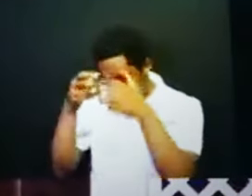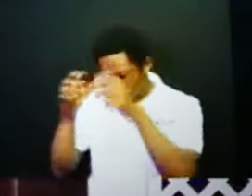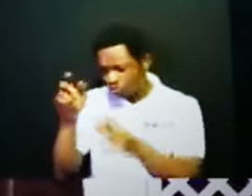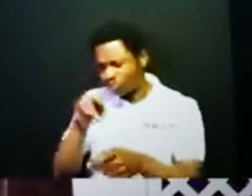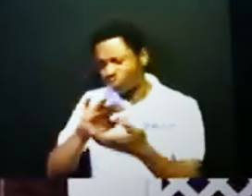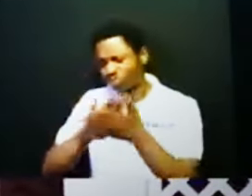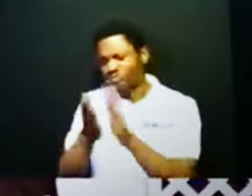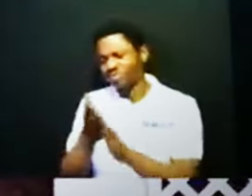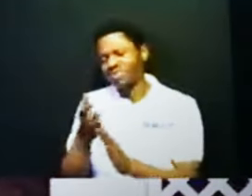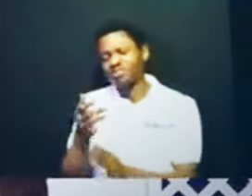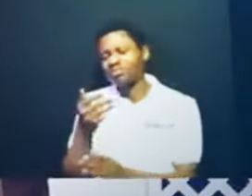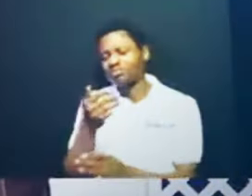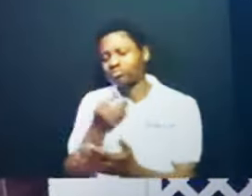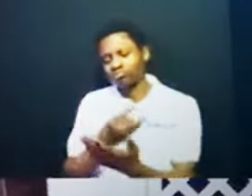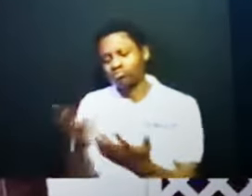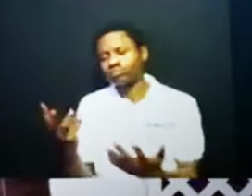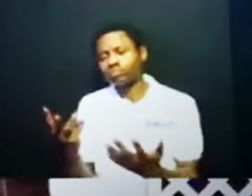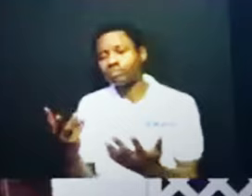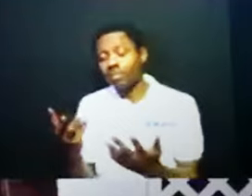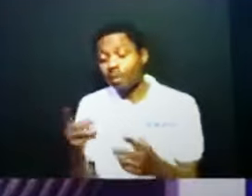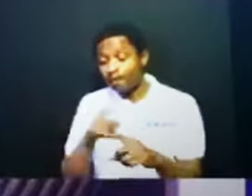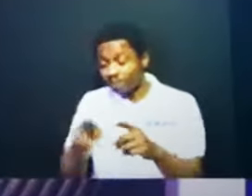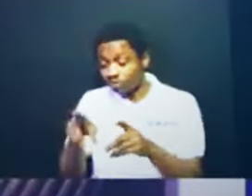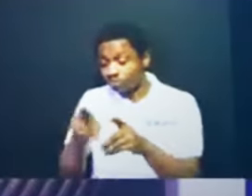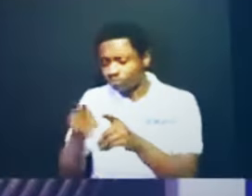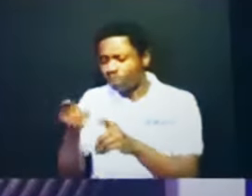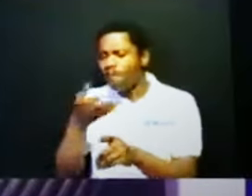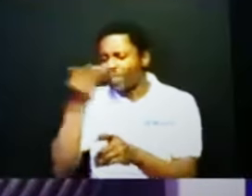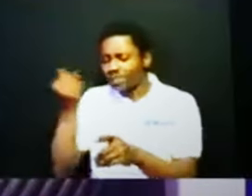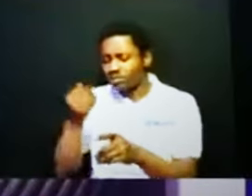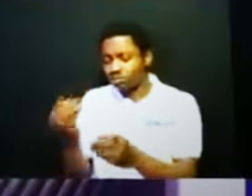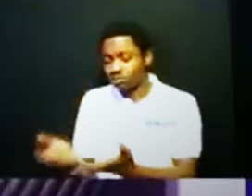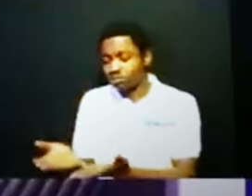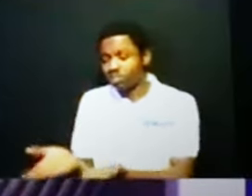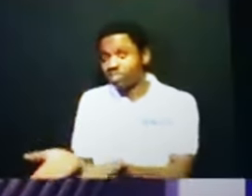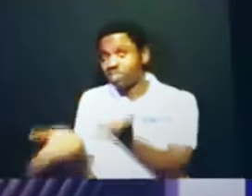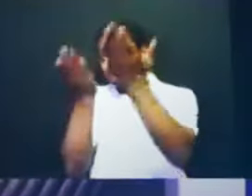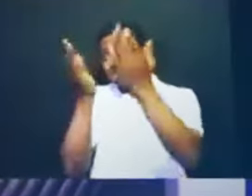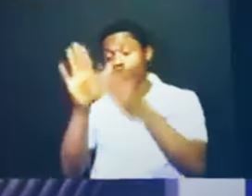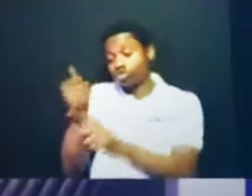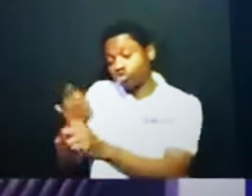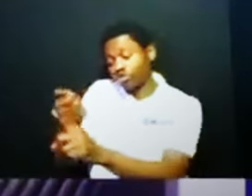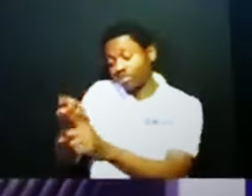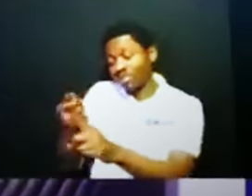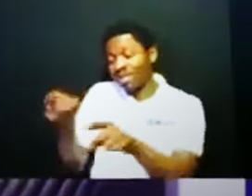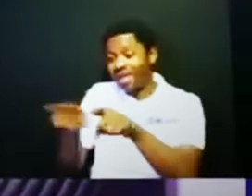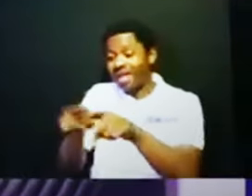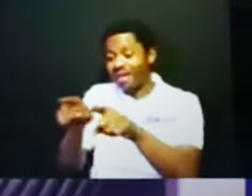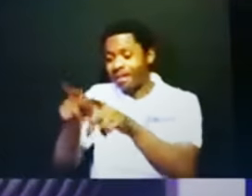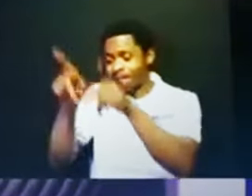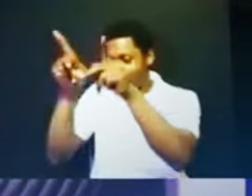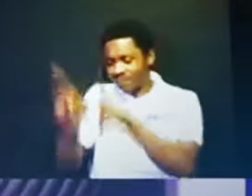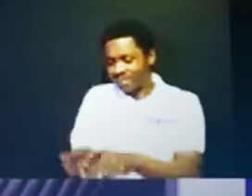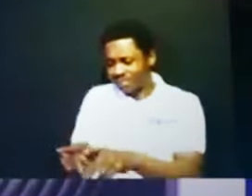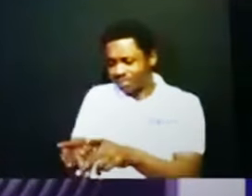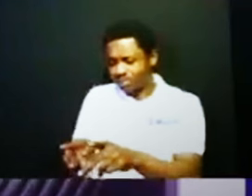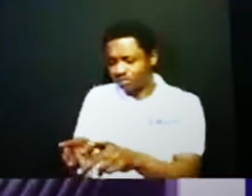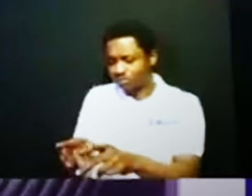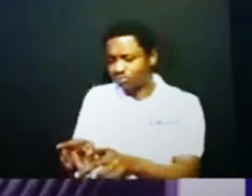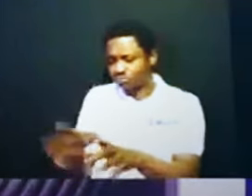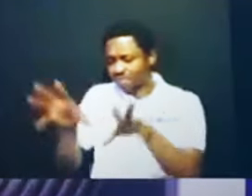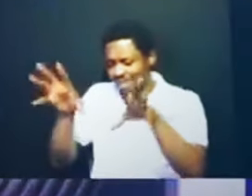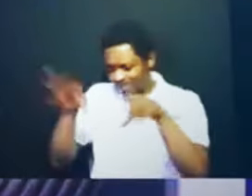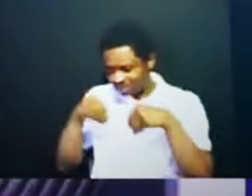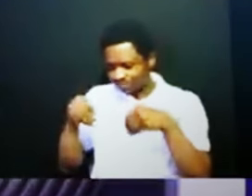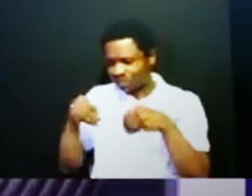aso." Do your best to present yourself to God as one approved. A worker who does